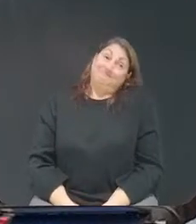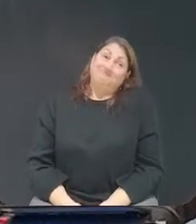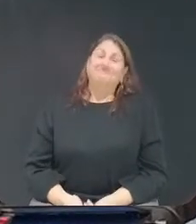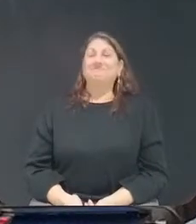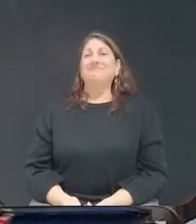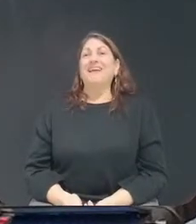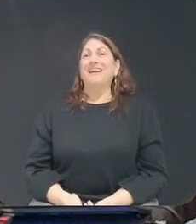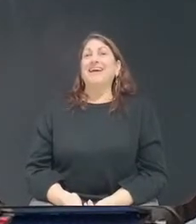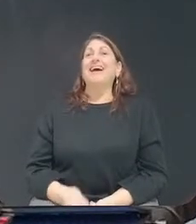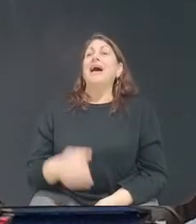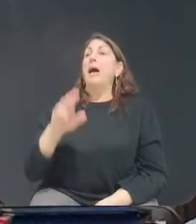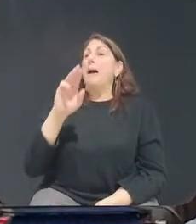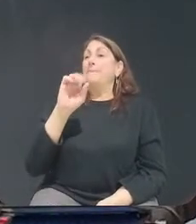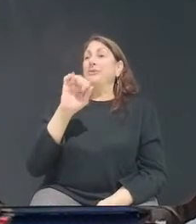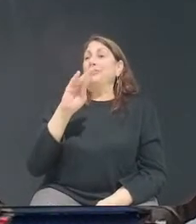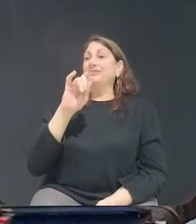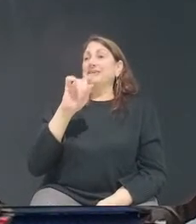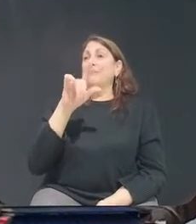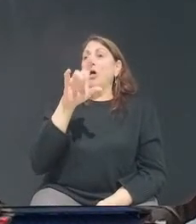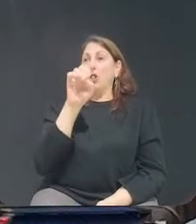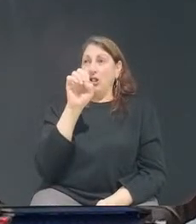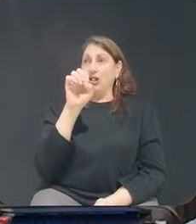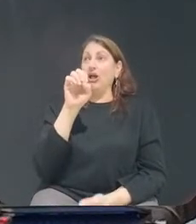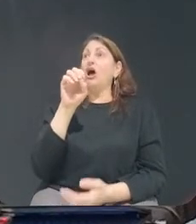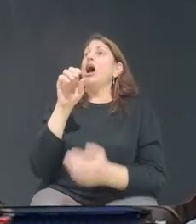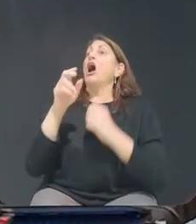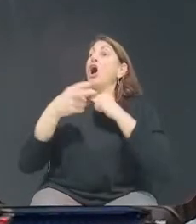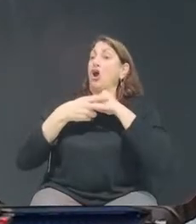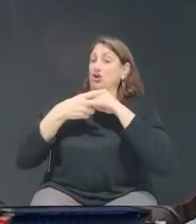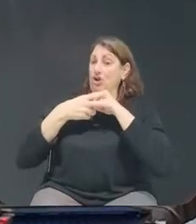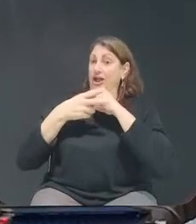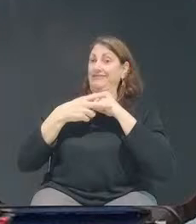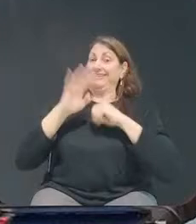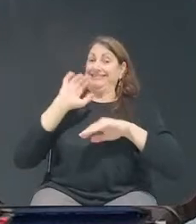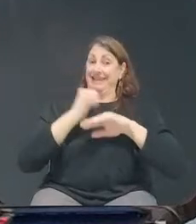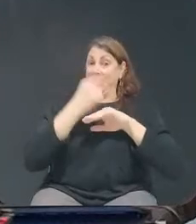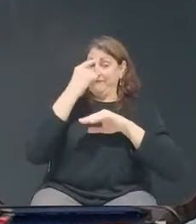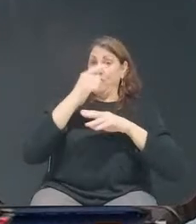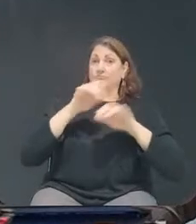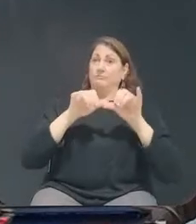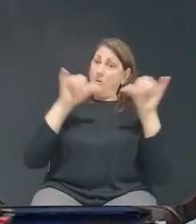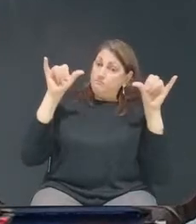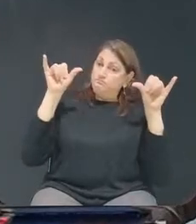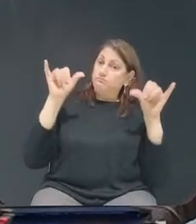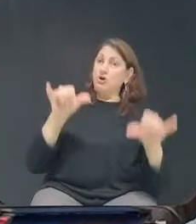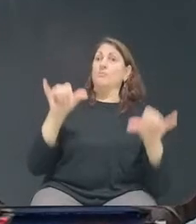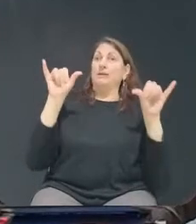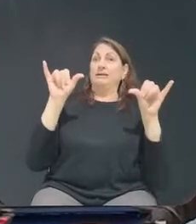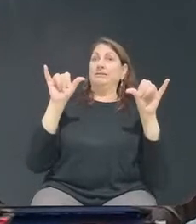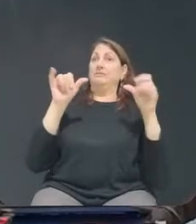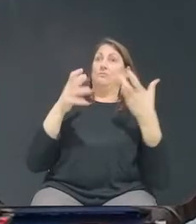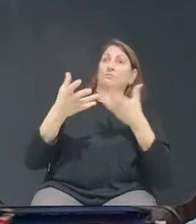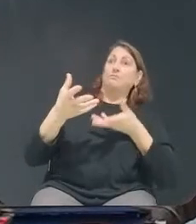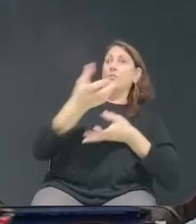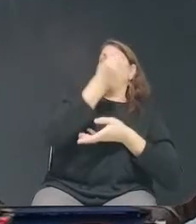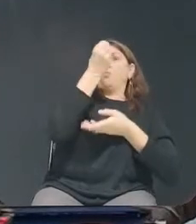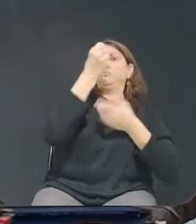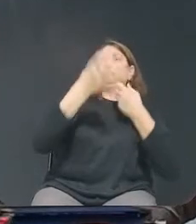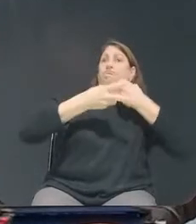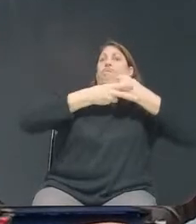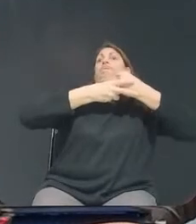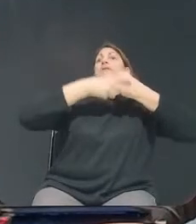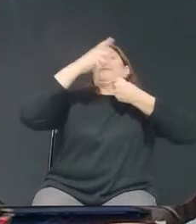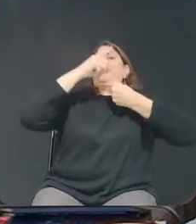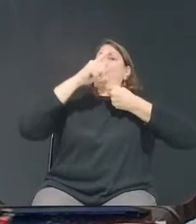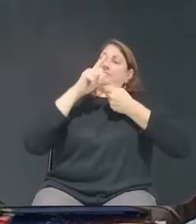The municipal archives was established for a permanent retention of city records. So it is mandated as much as it can be.